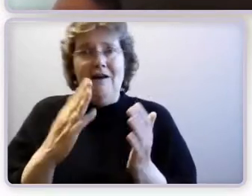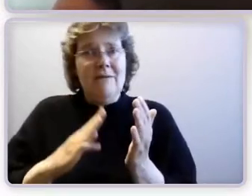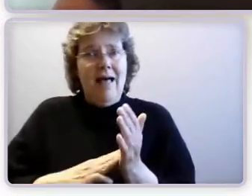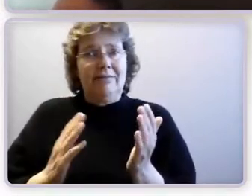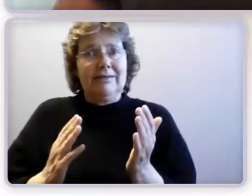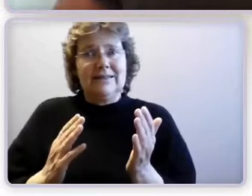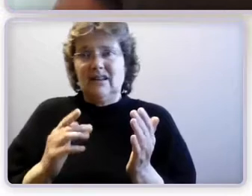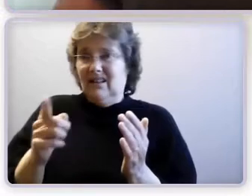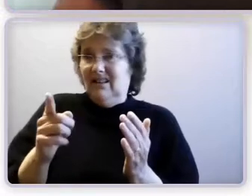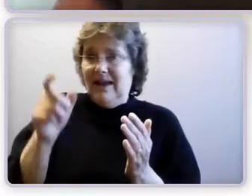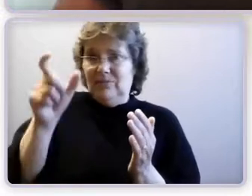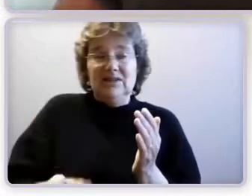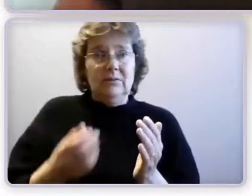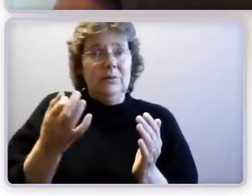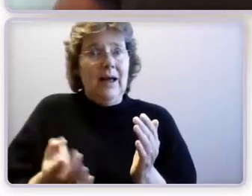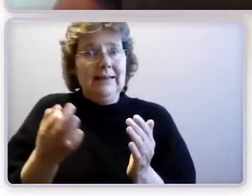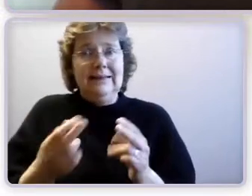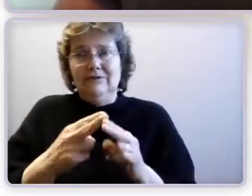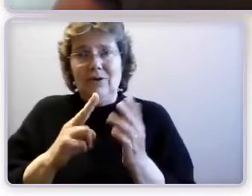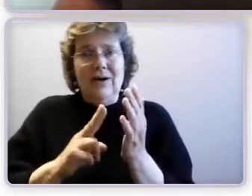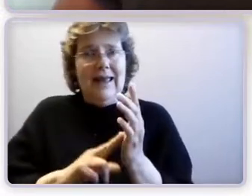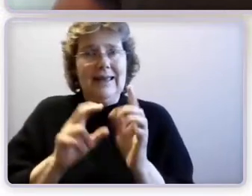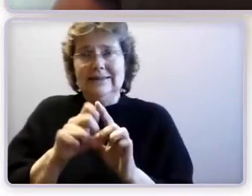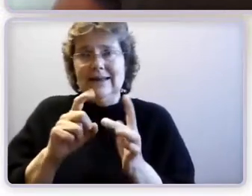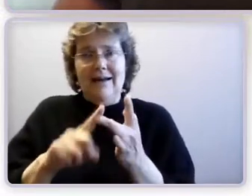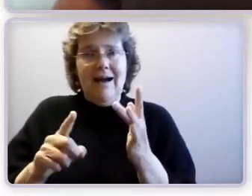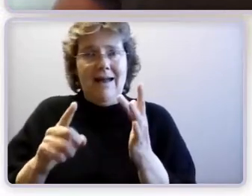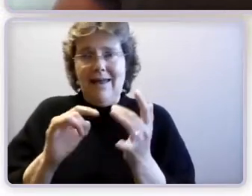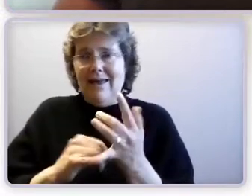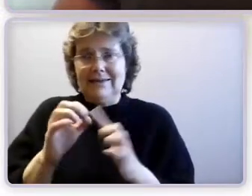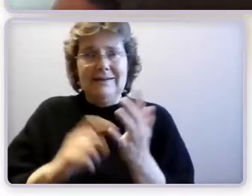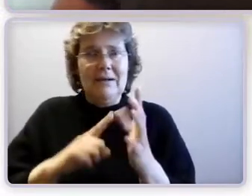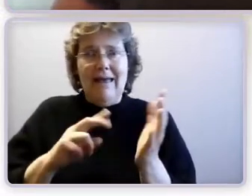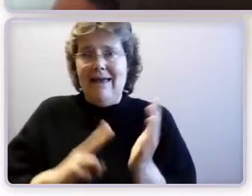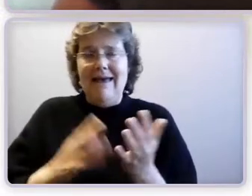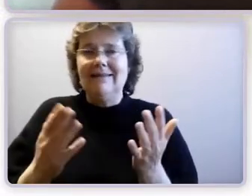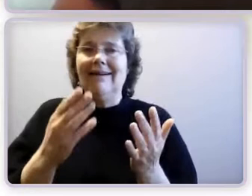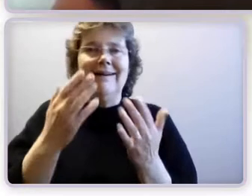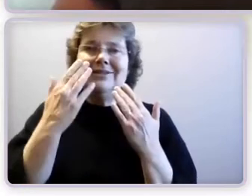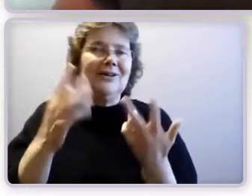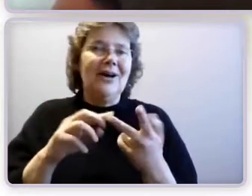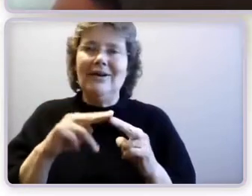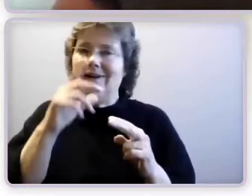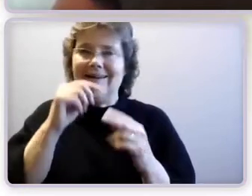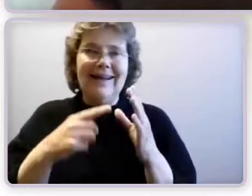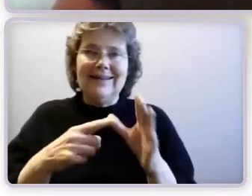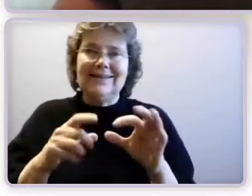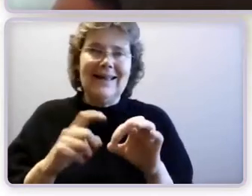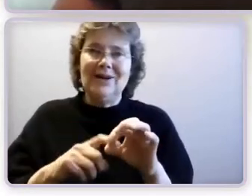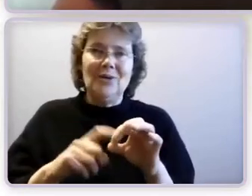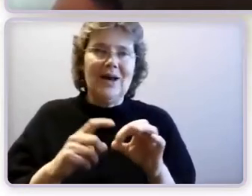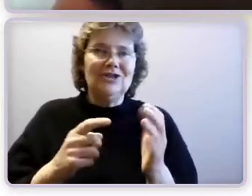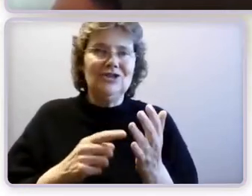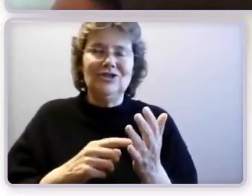know, fall behind. I don't know whether I can answer that question, you know, to anyone's satisfaction.